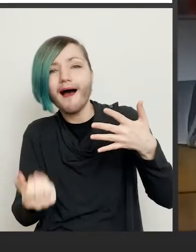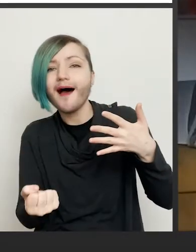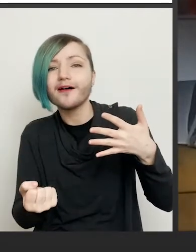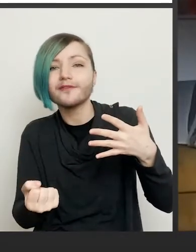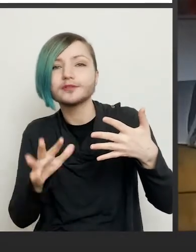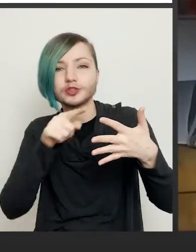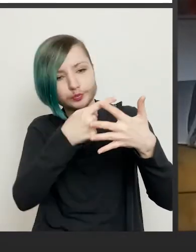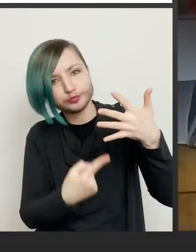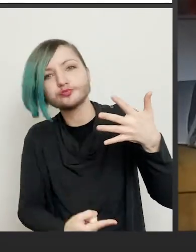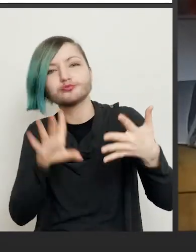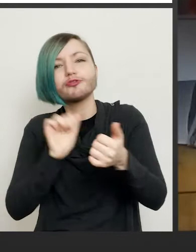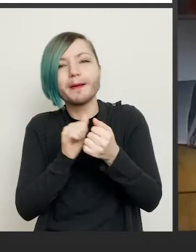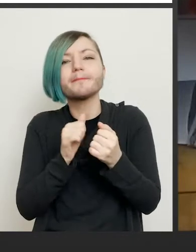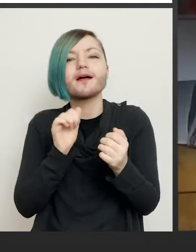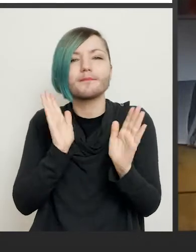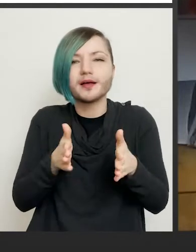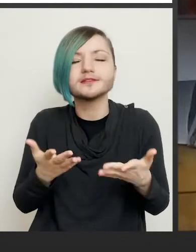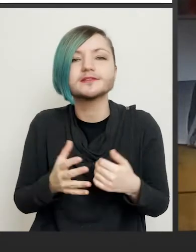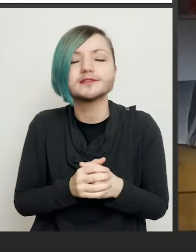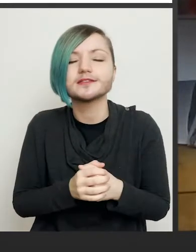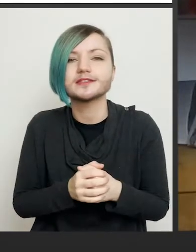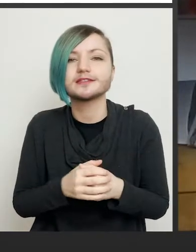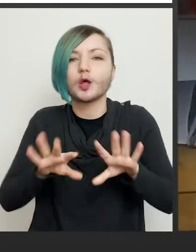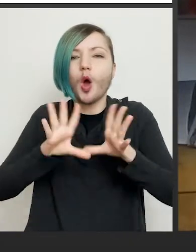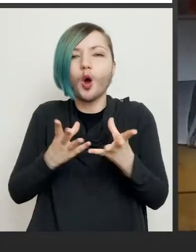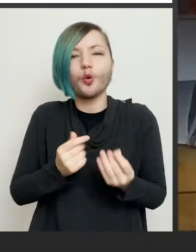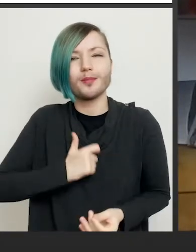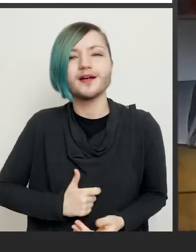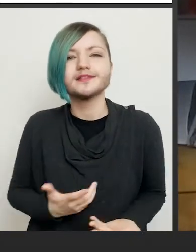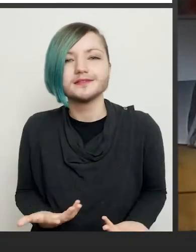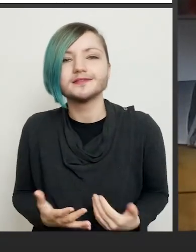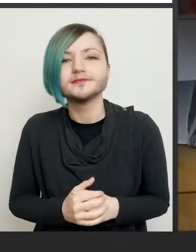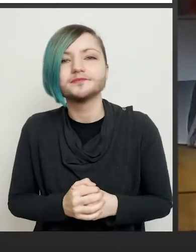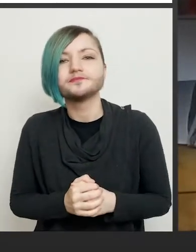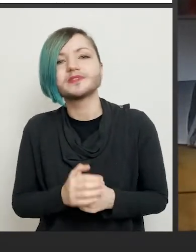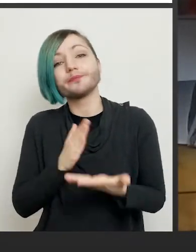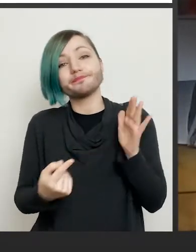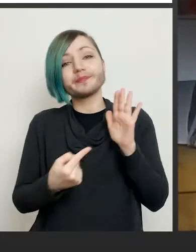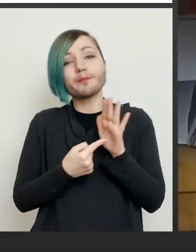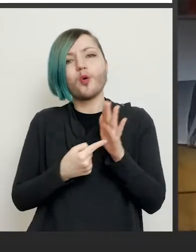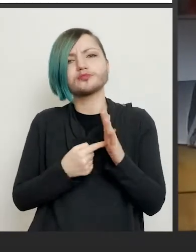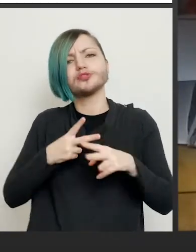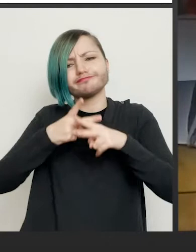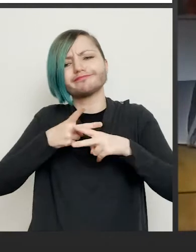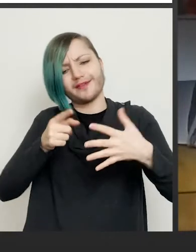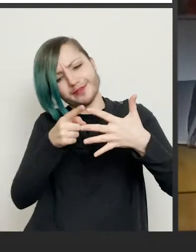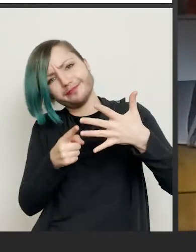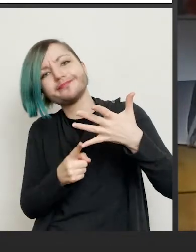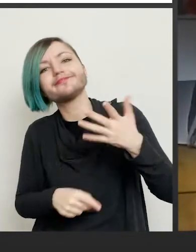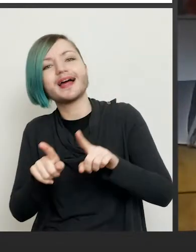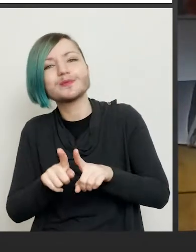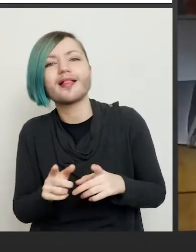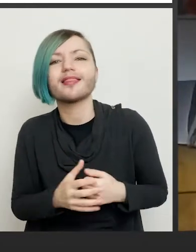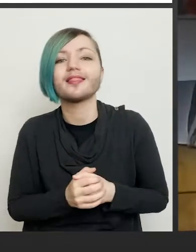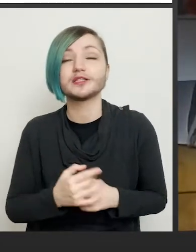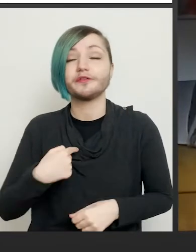those other parts as well, because that's what makes us the person who we are. And it's really important to tend to that. And I think for me,